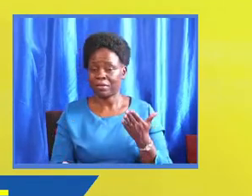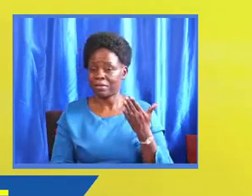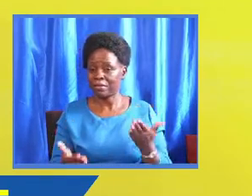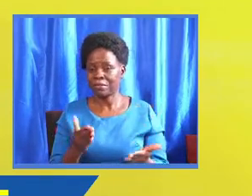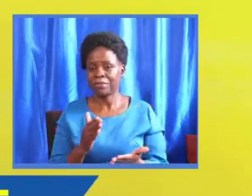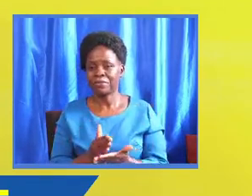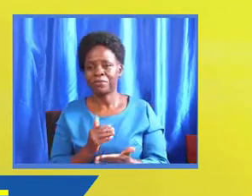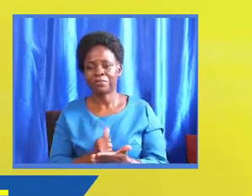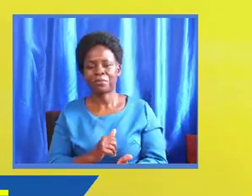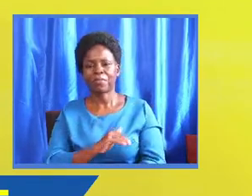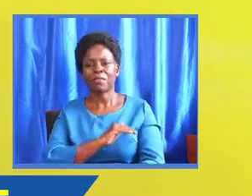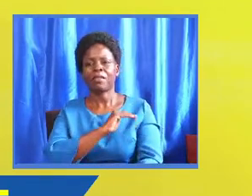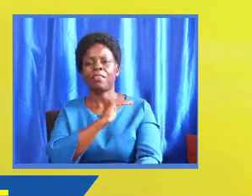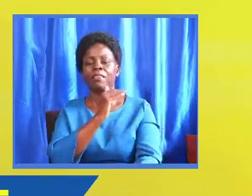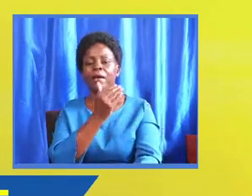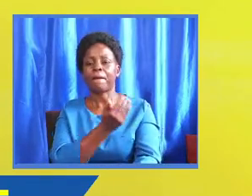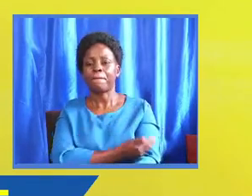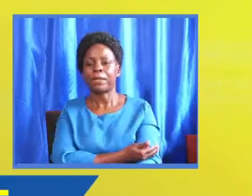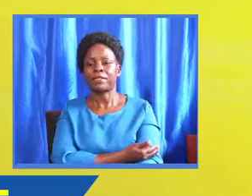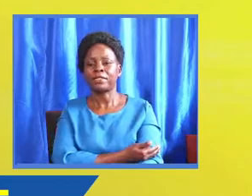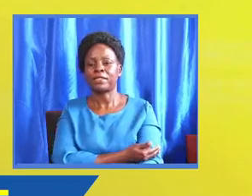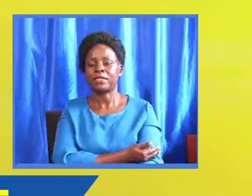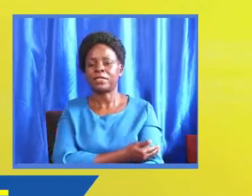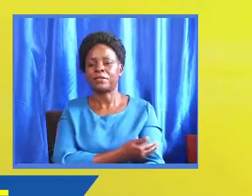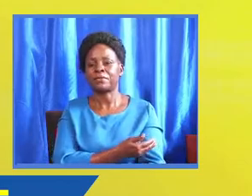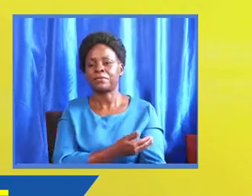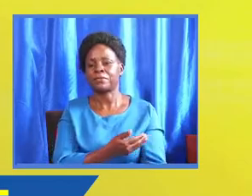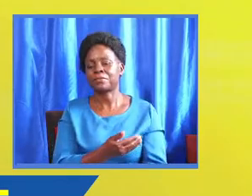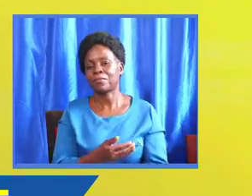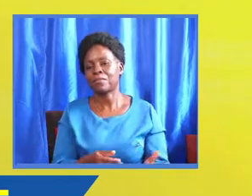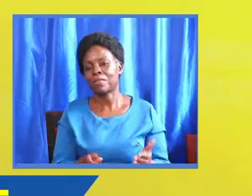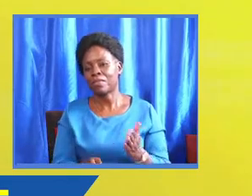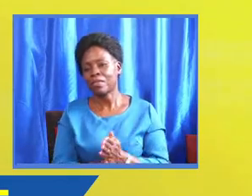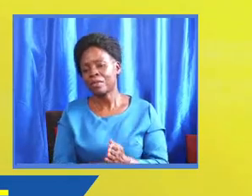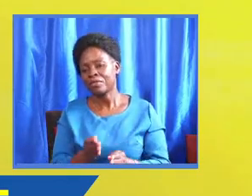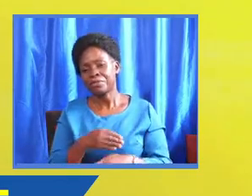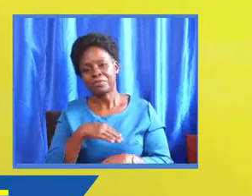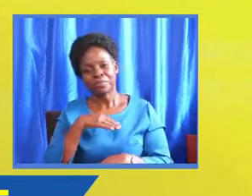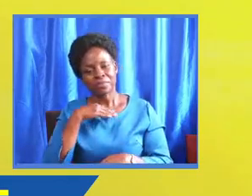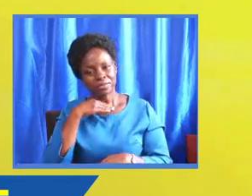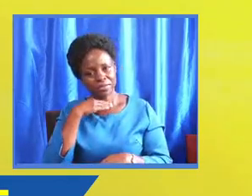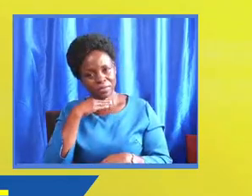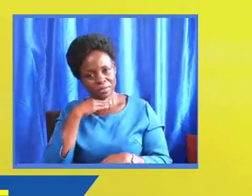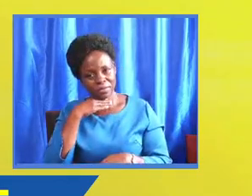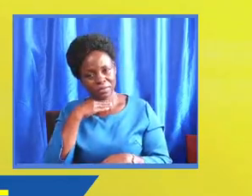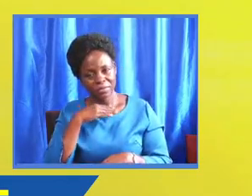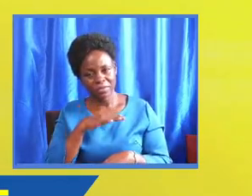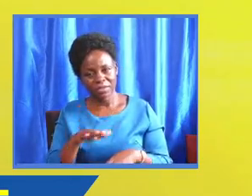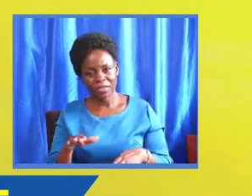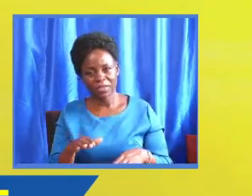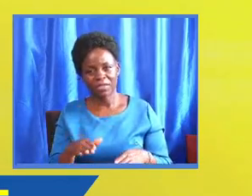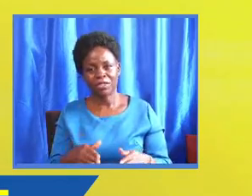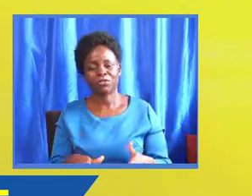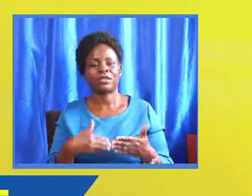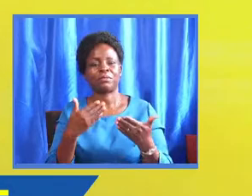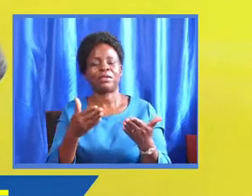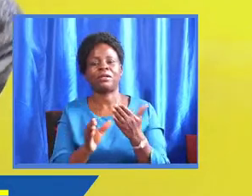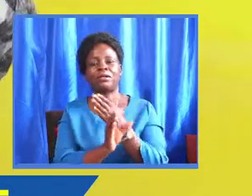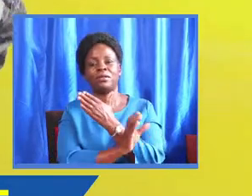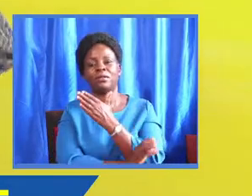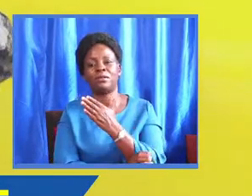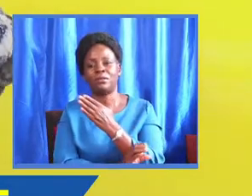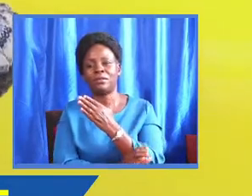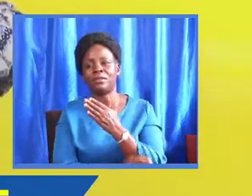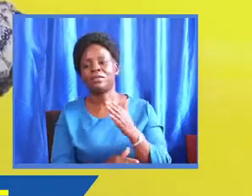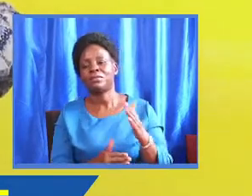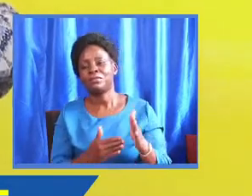think the capacity for cement manufacturers to build enough cement to supply the country is